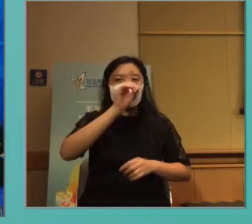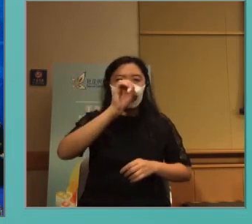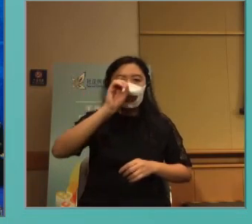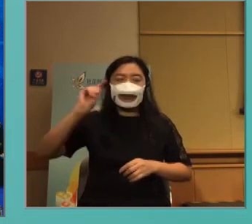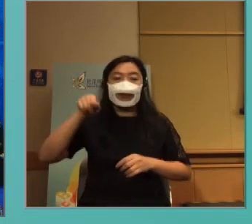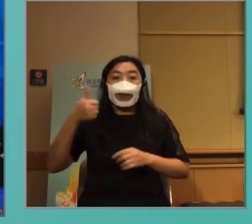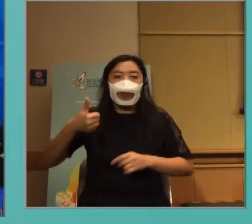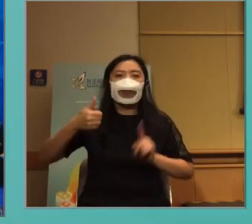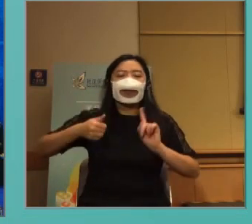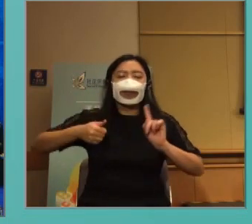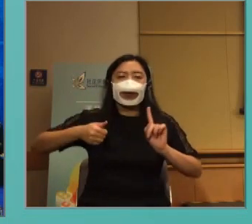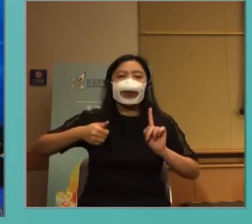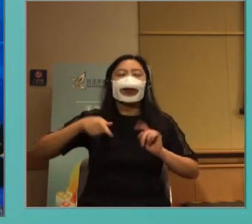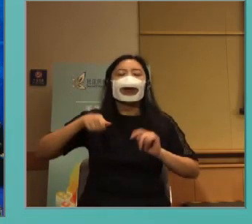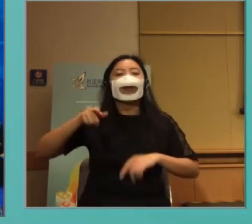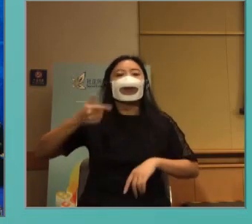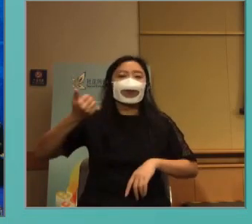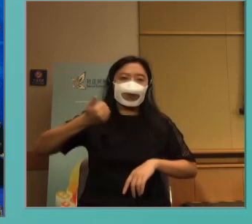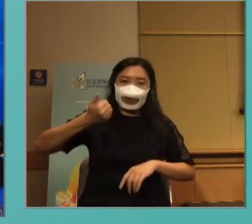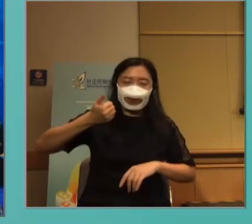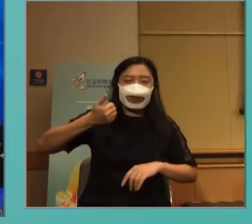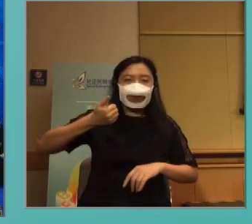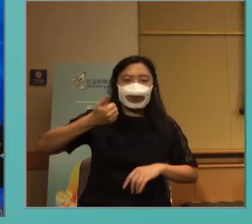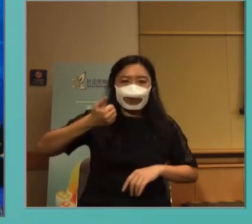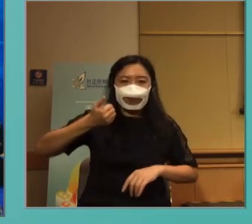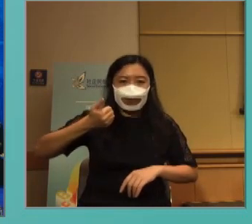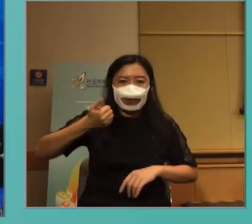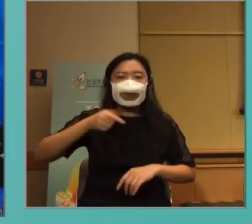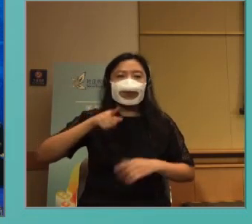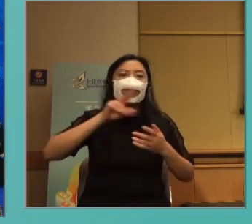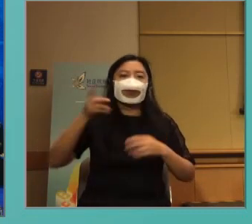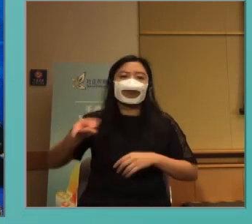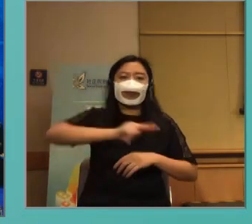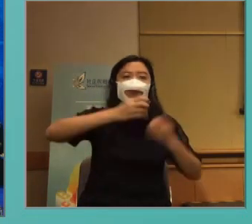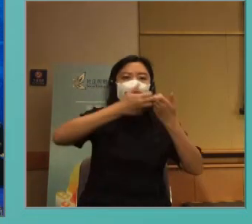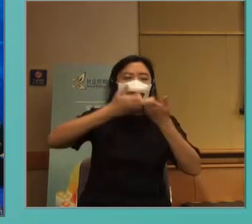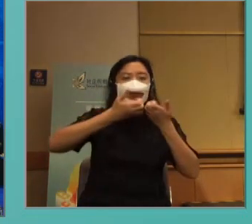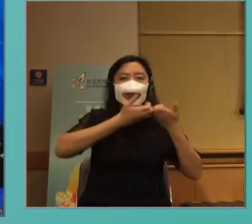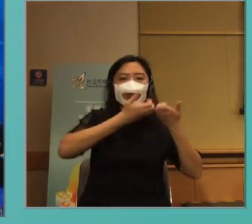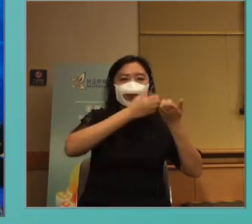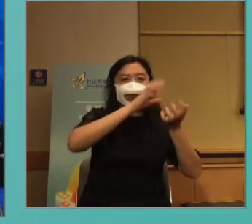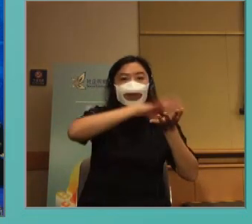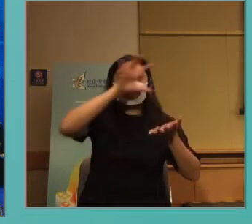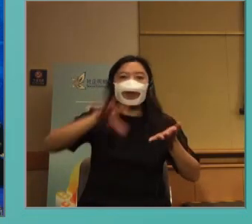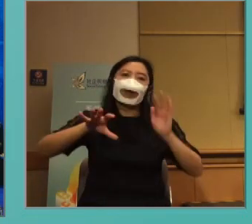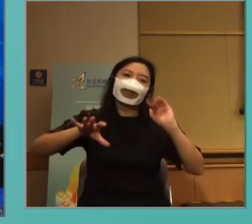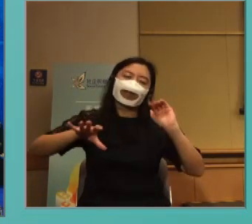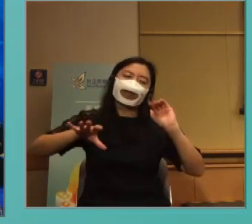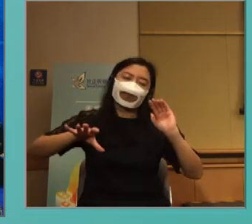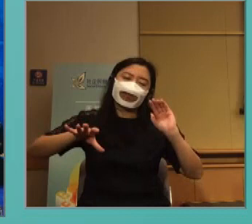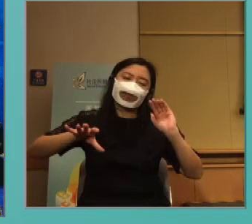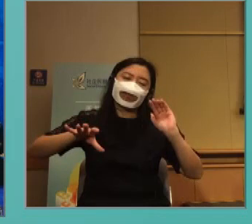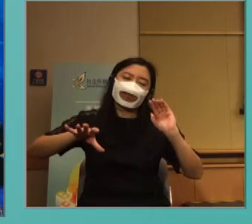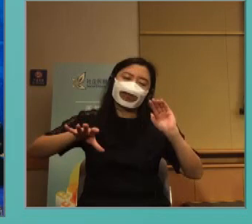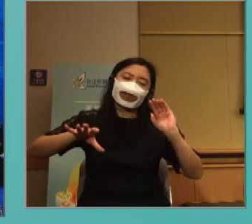digital cloning of individual objects. So it translates to a lot more value for not just the traditional artists per se,